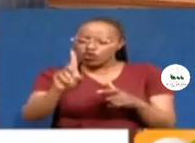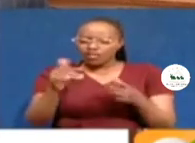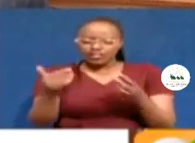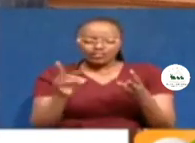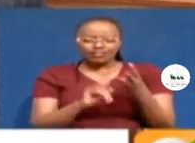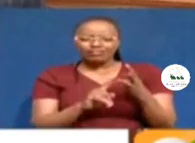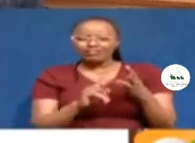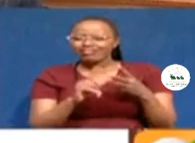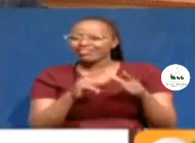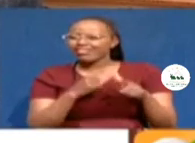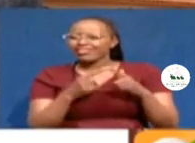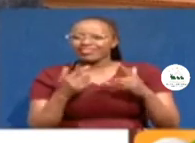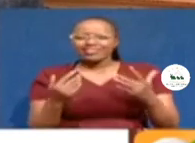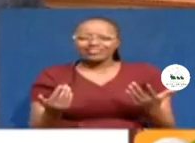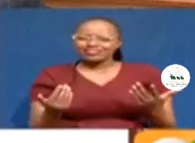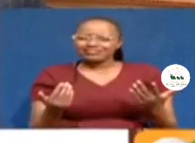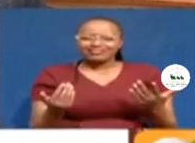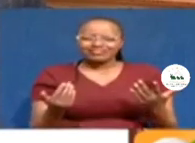was